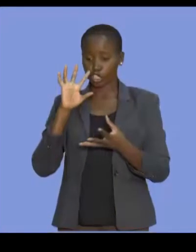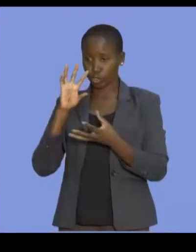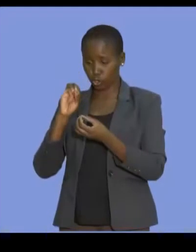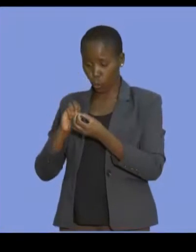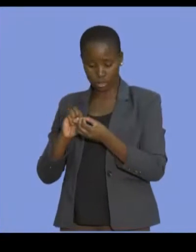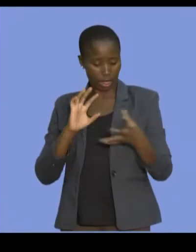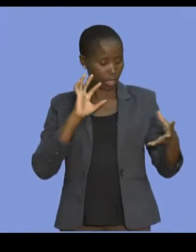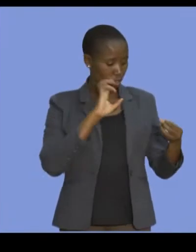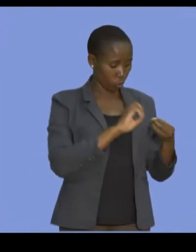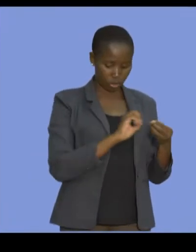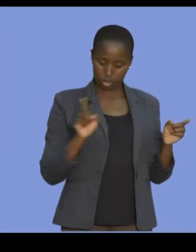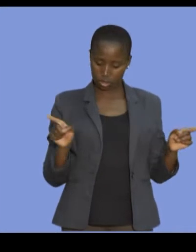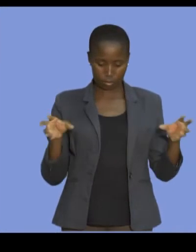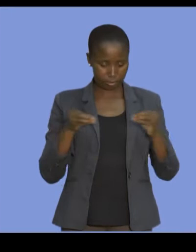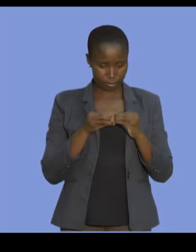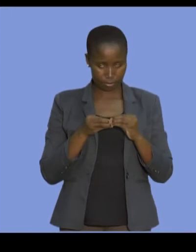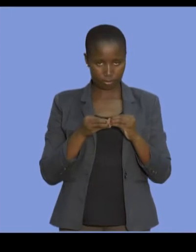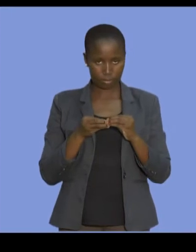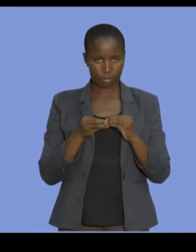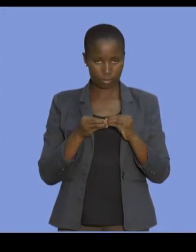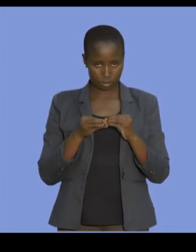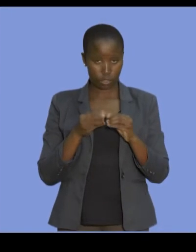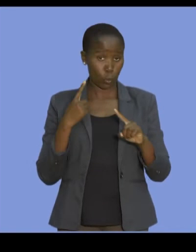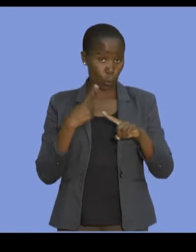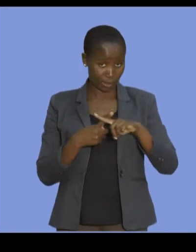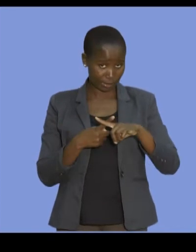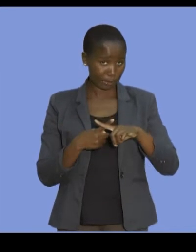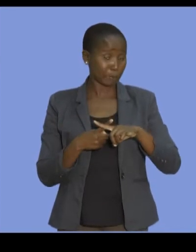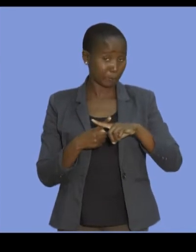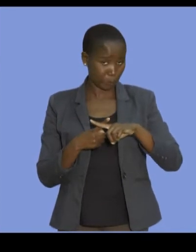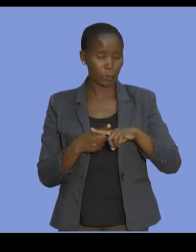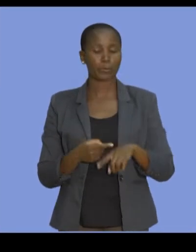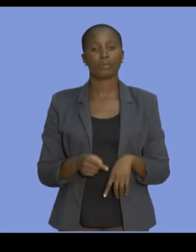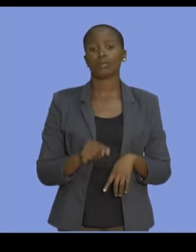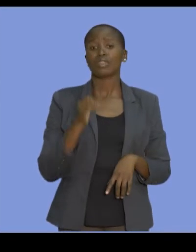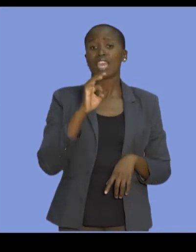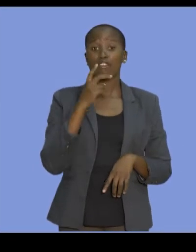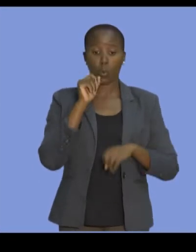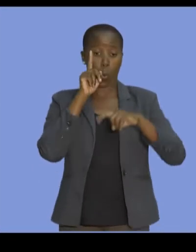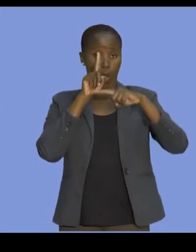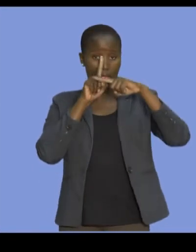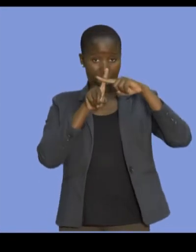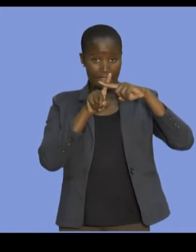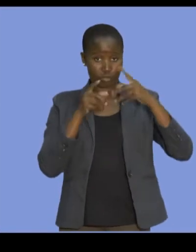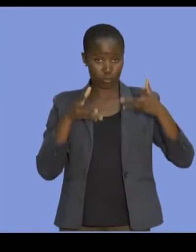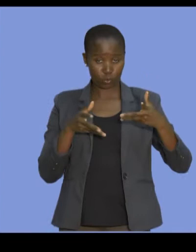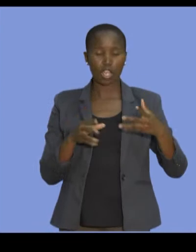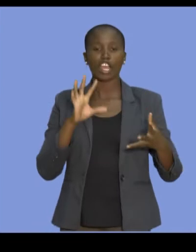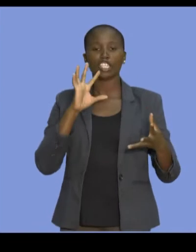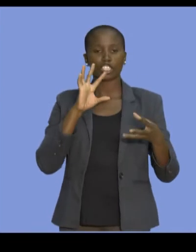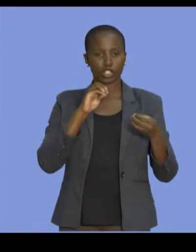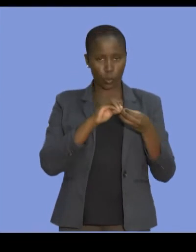frequency. Okay. So if we do that, the total divided by frequency, we